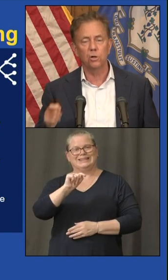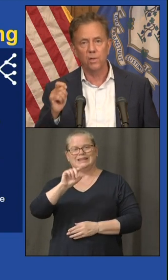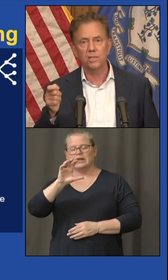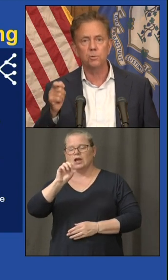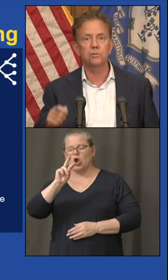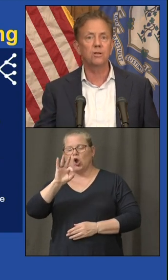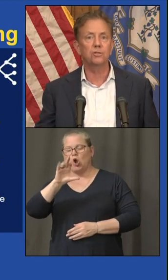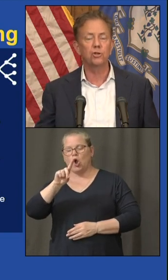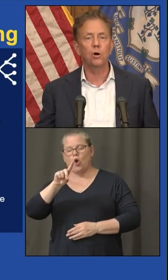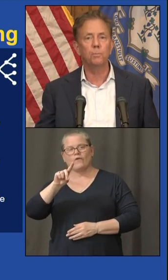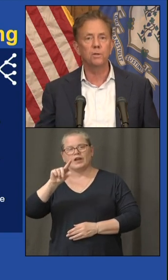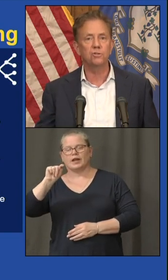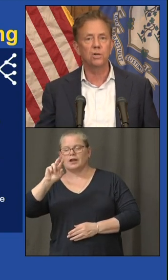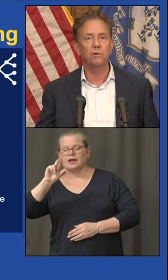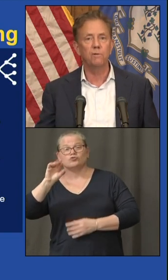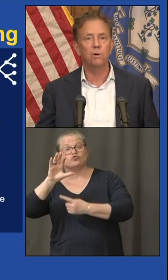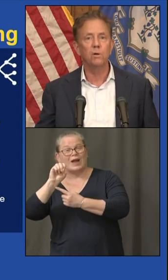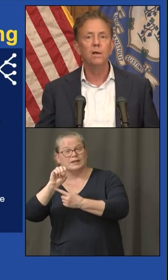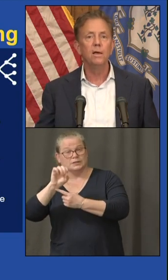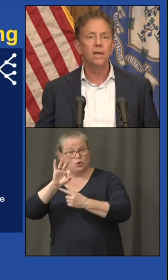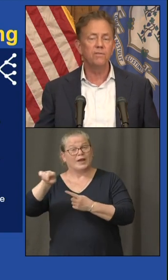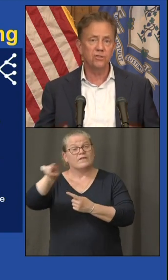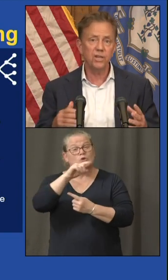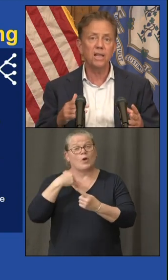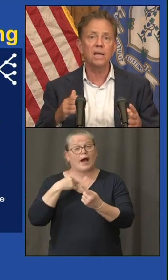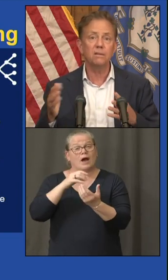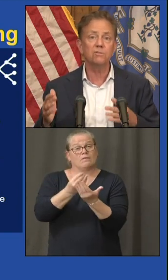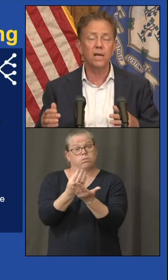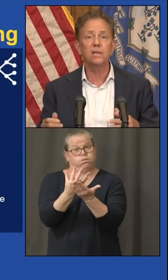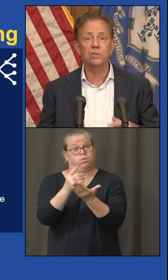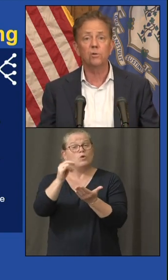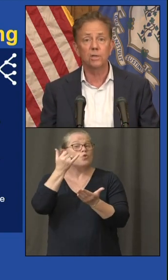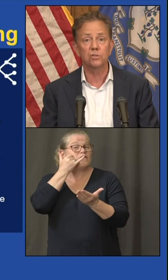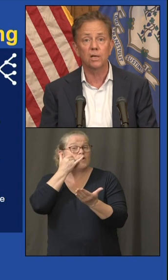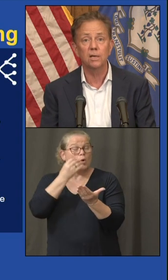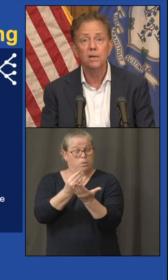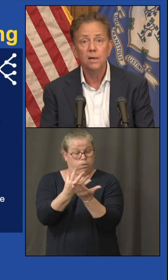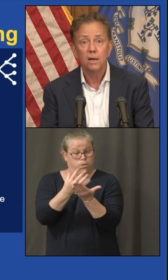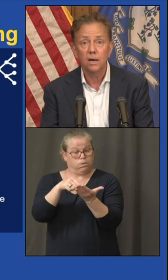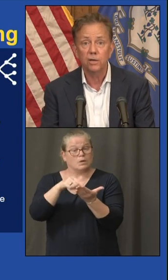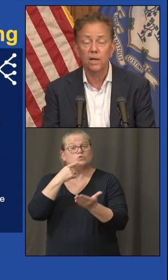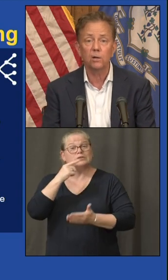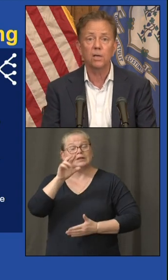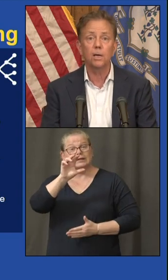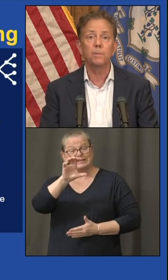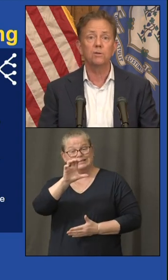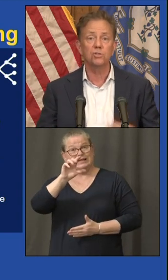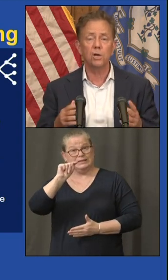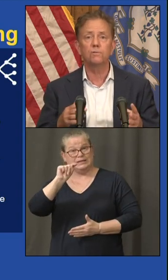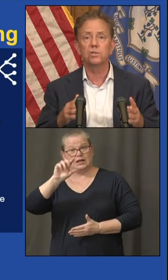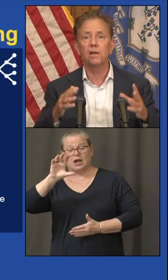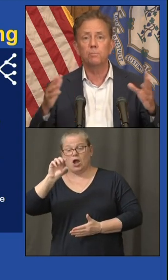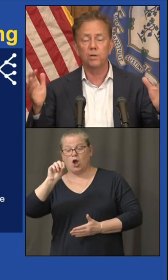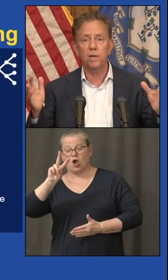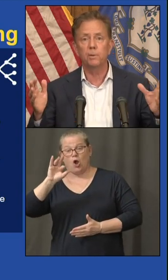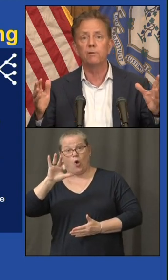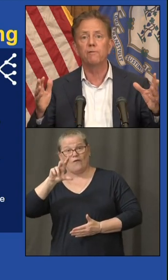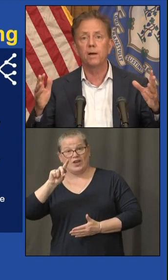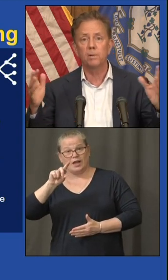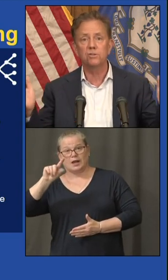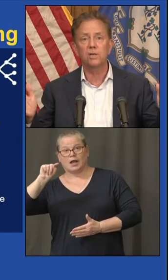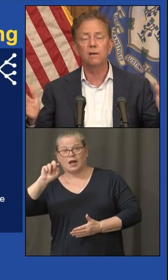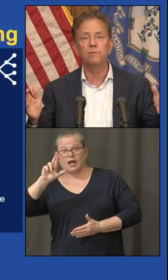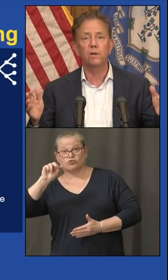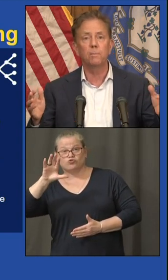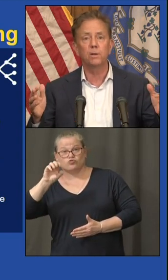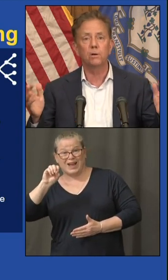to show. That's what's going to show up on your cell phone. If you see that, take it seriously. You're not only keeping yourself safe, but you're keeping your